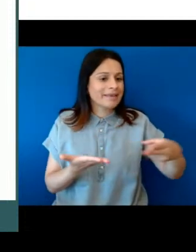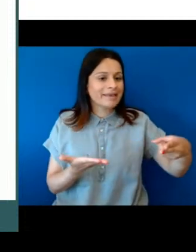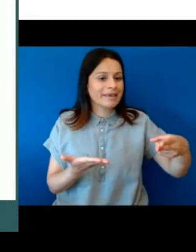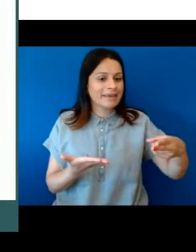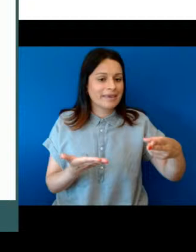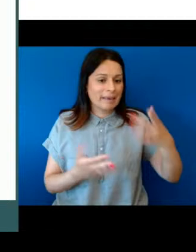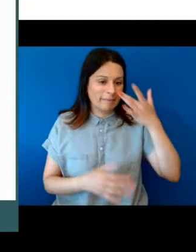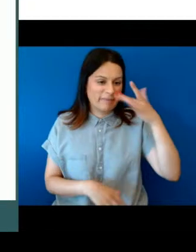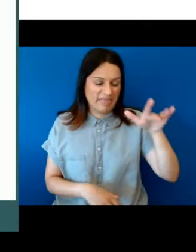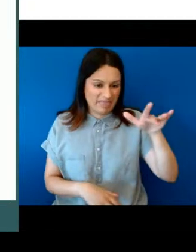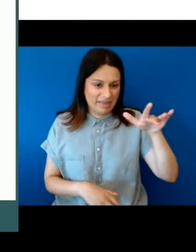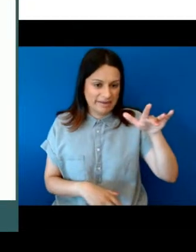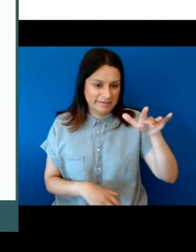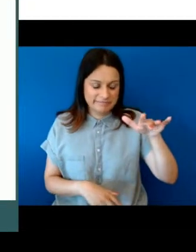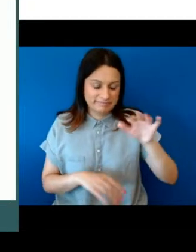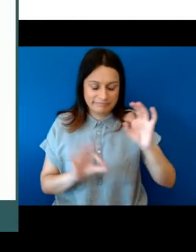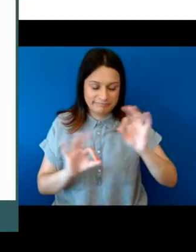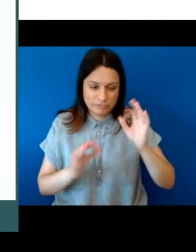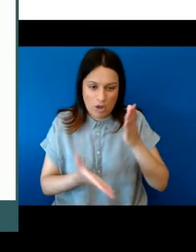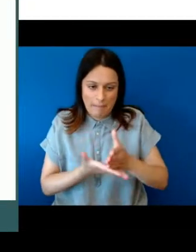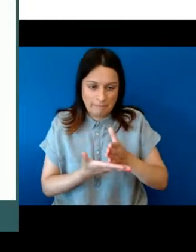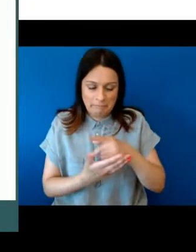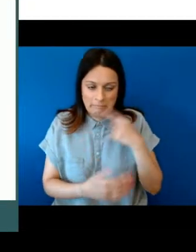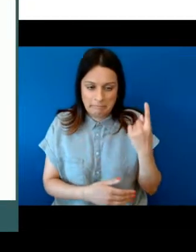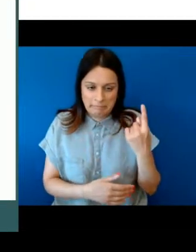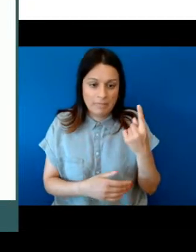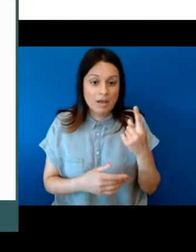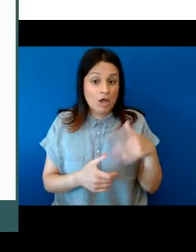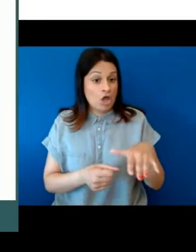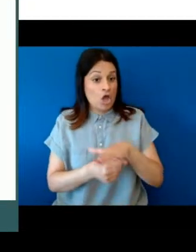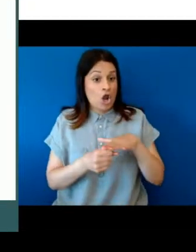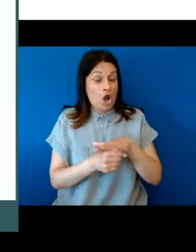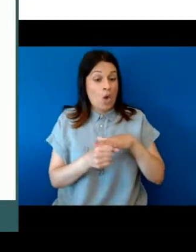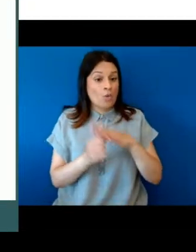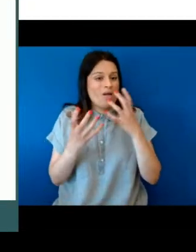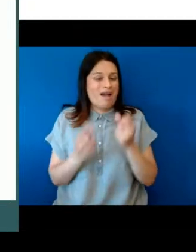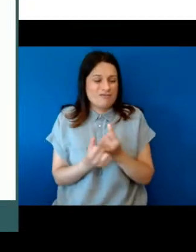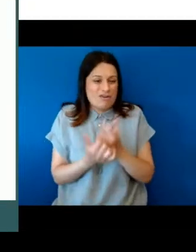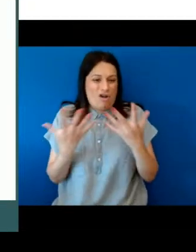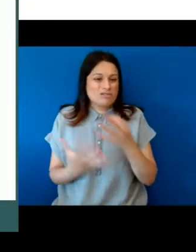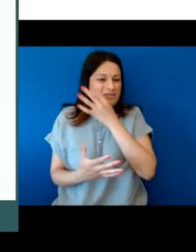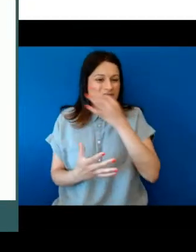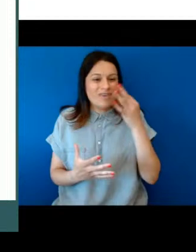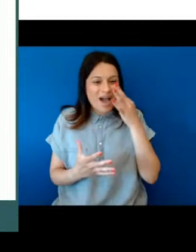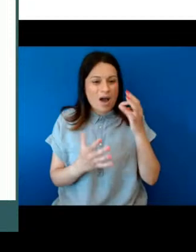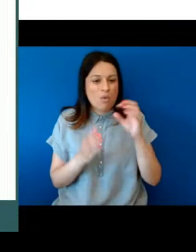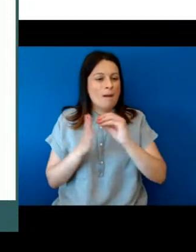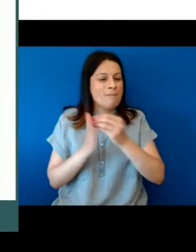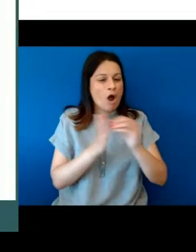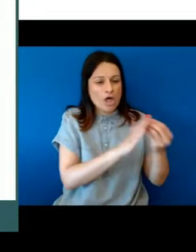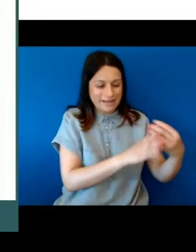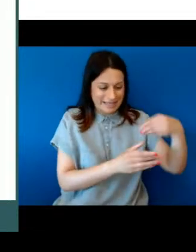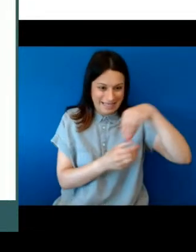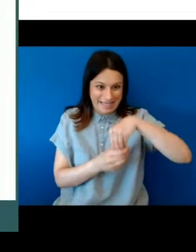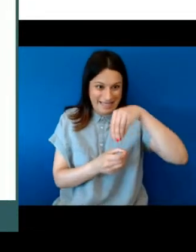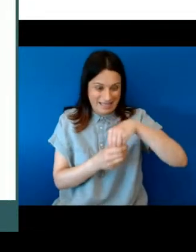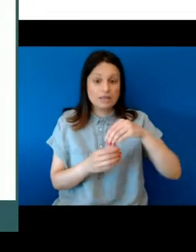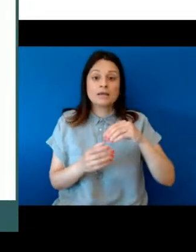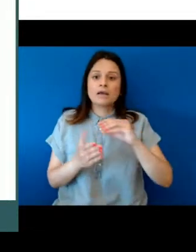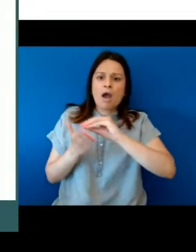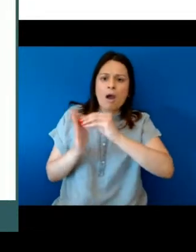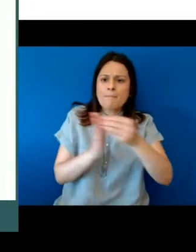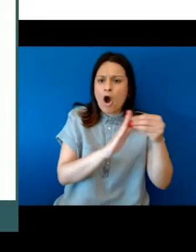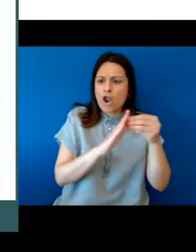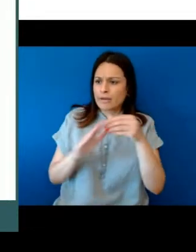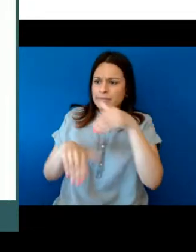local honey tends to contain the heavy flower pollens, and we know that the pollens which affect those